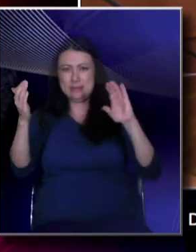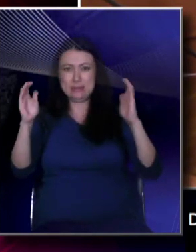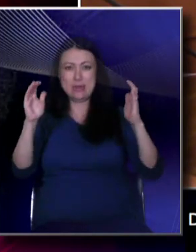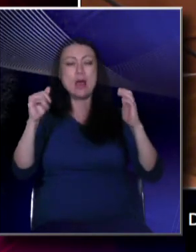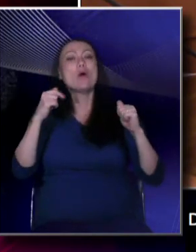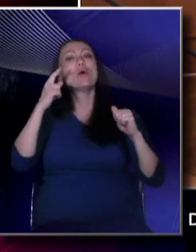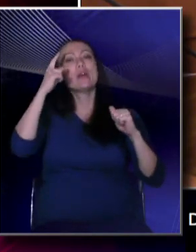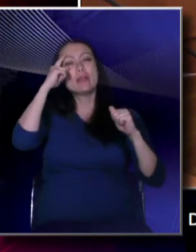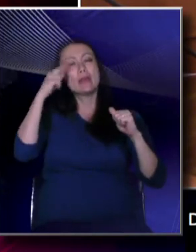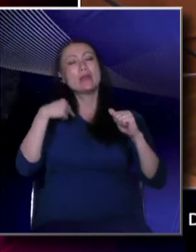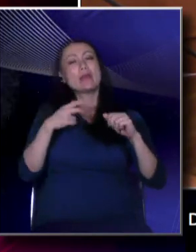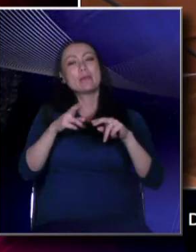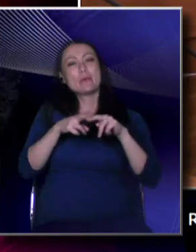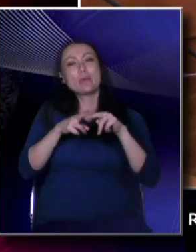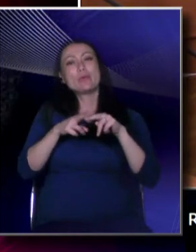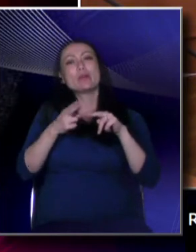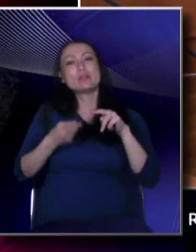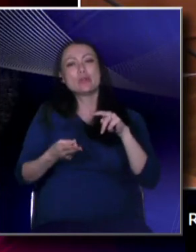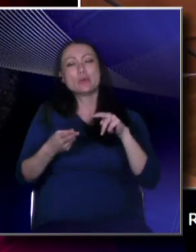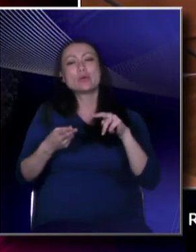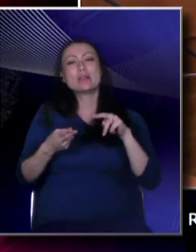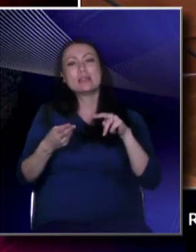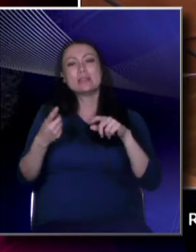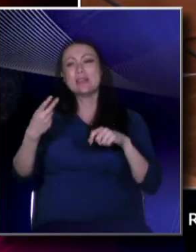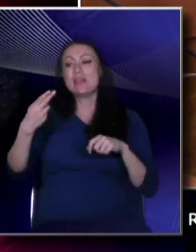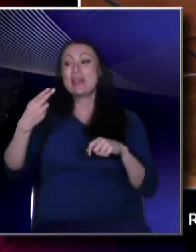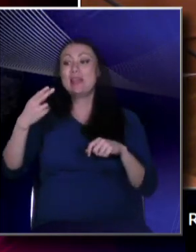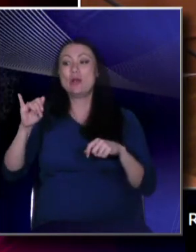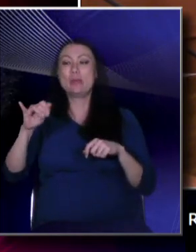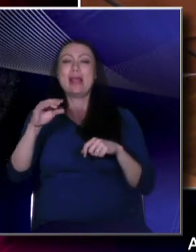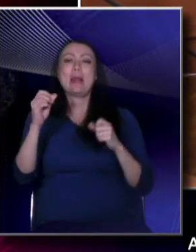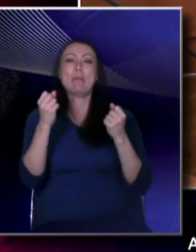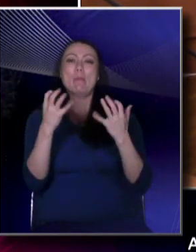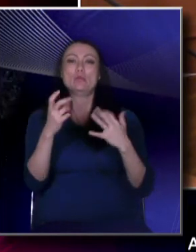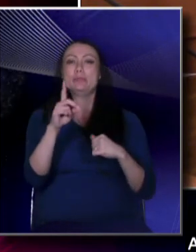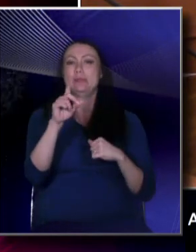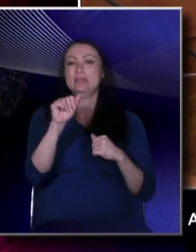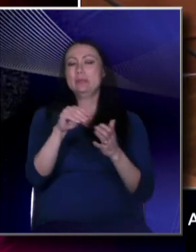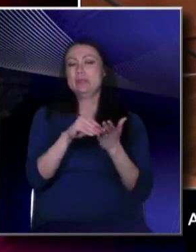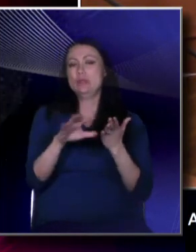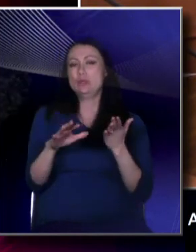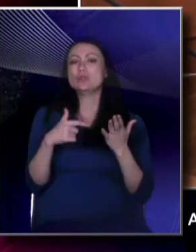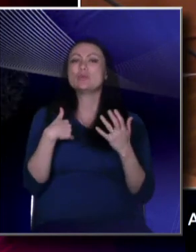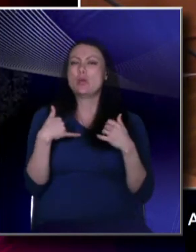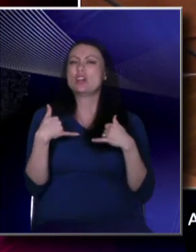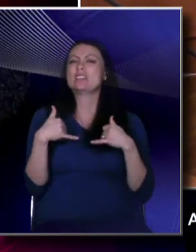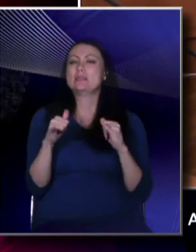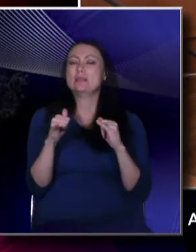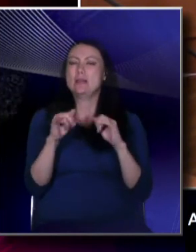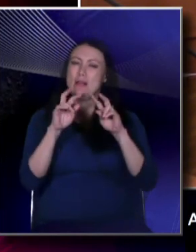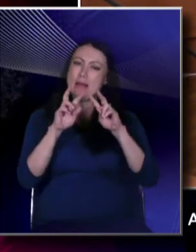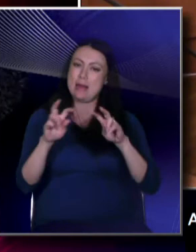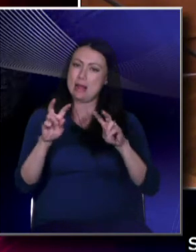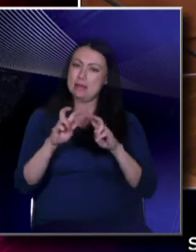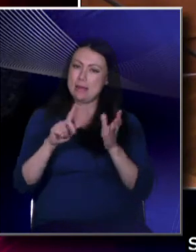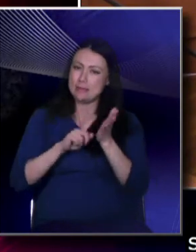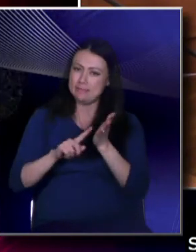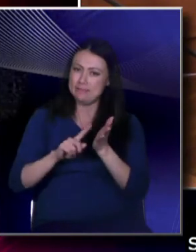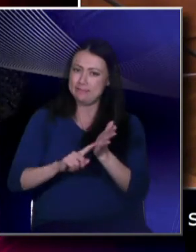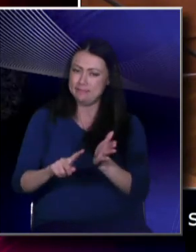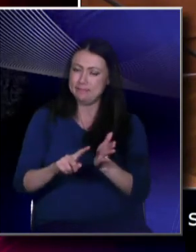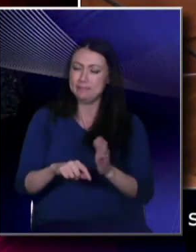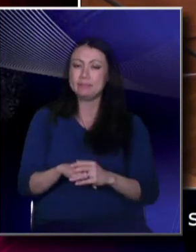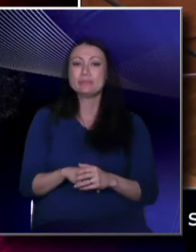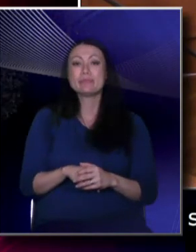to the decrease in the hearing impaired as well as the multiple disability students. So we are still conducting some analysis on that. And